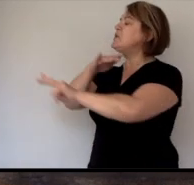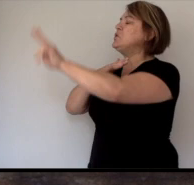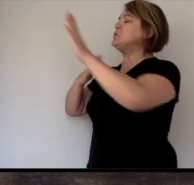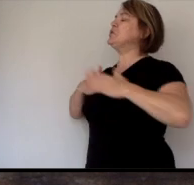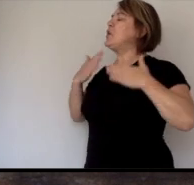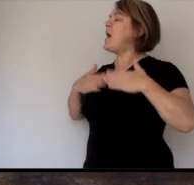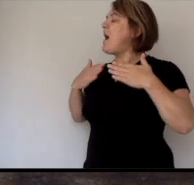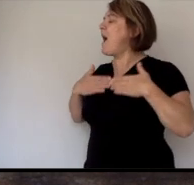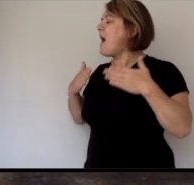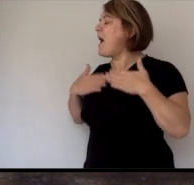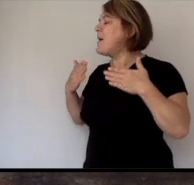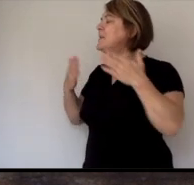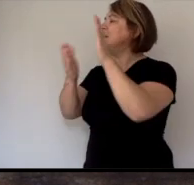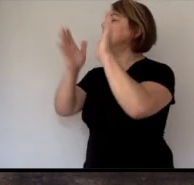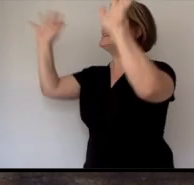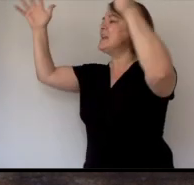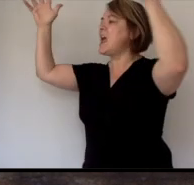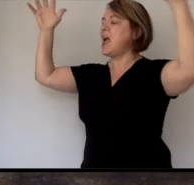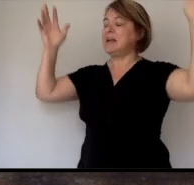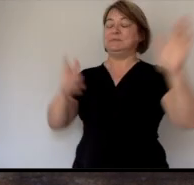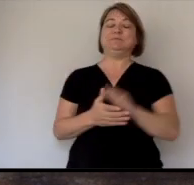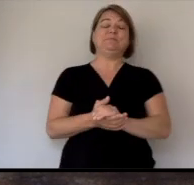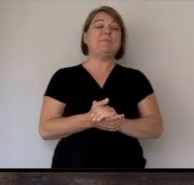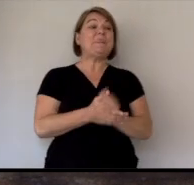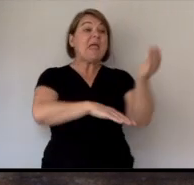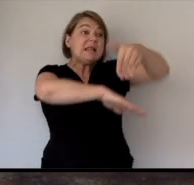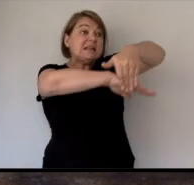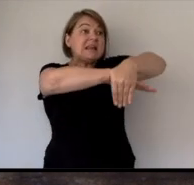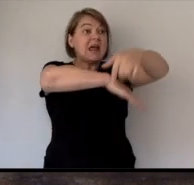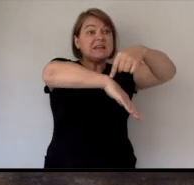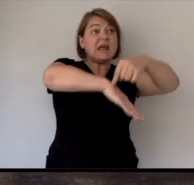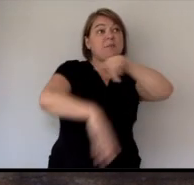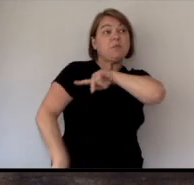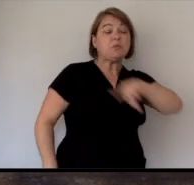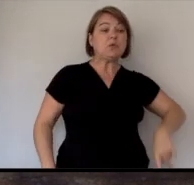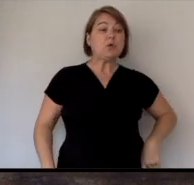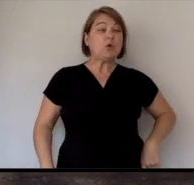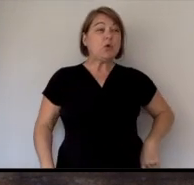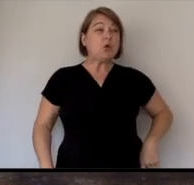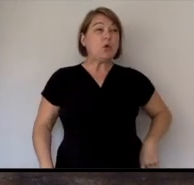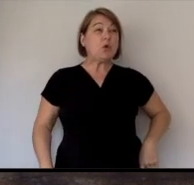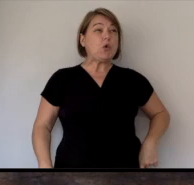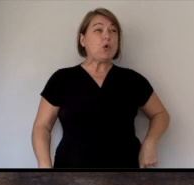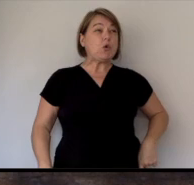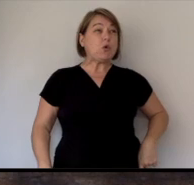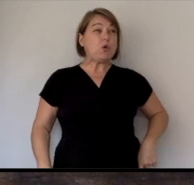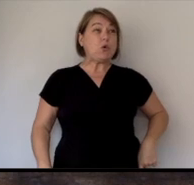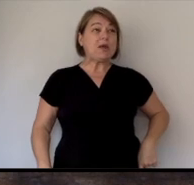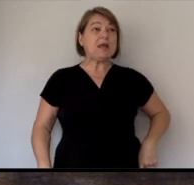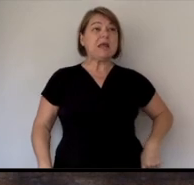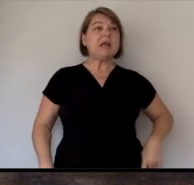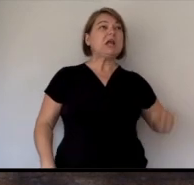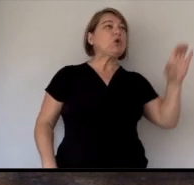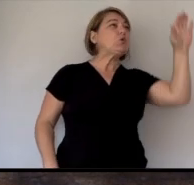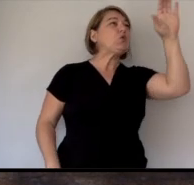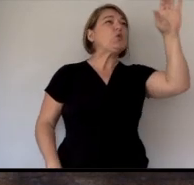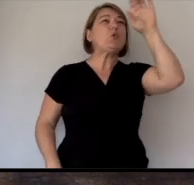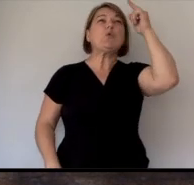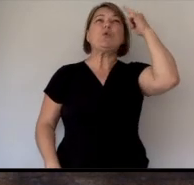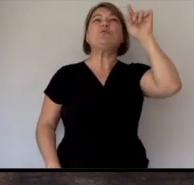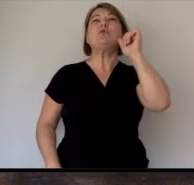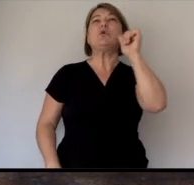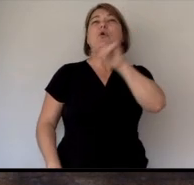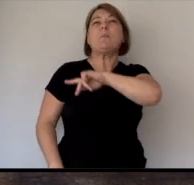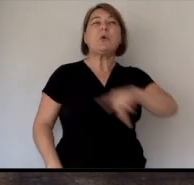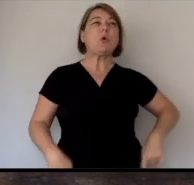That night, the queen found her list of princesses and called every castle, Alcazar, and Palazzo near her, near and far.